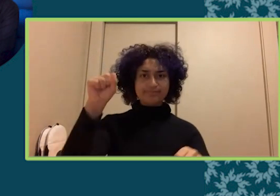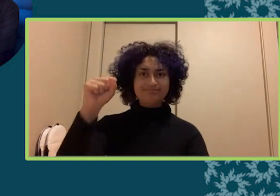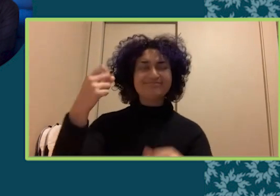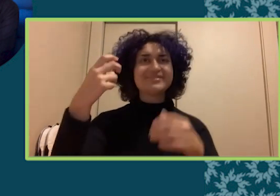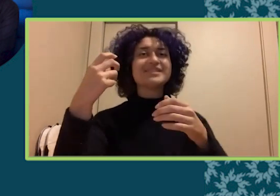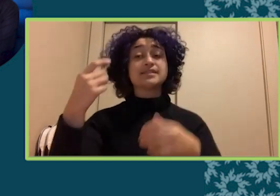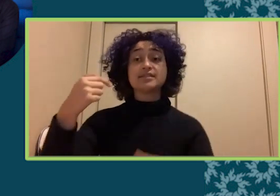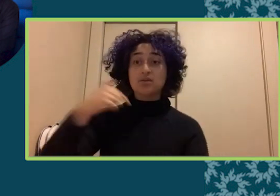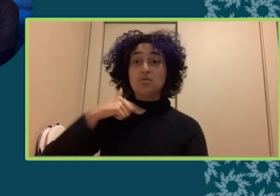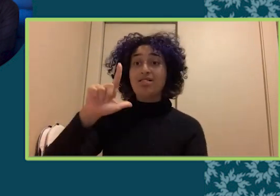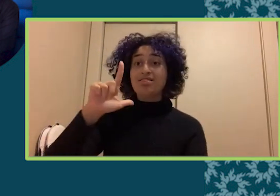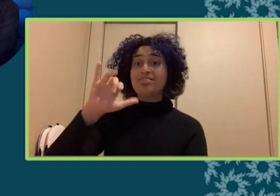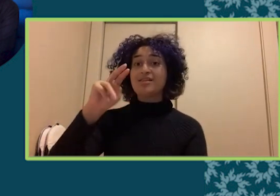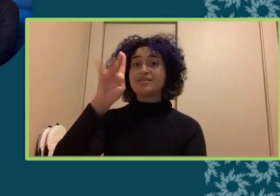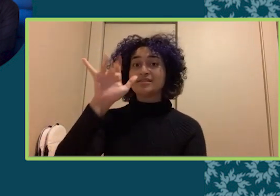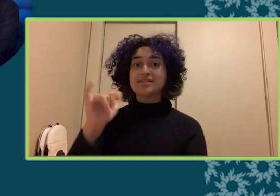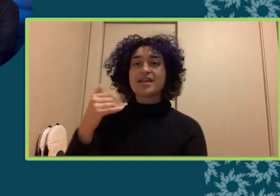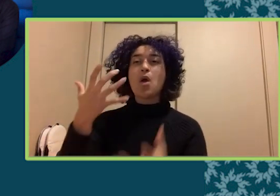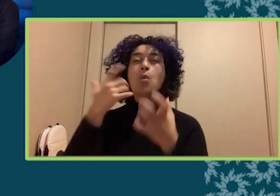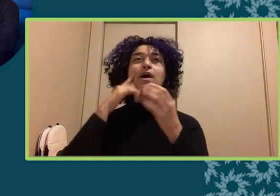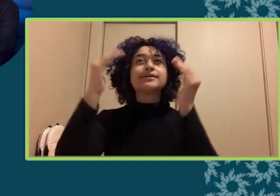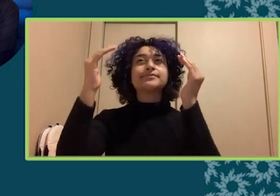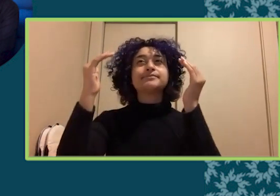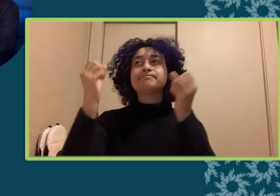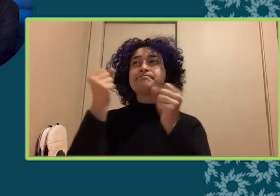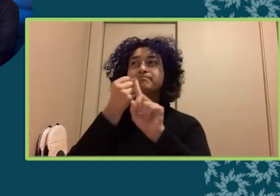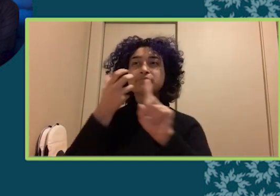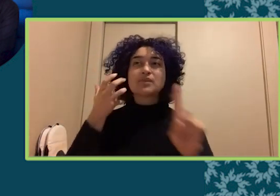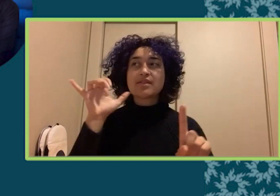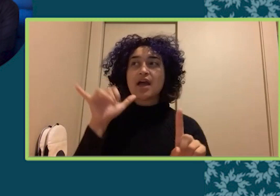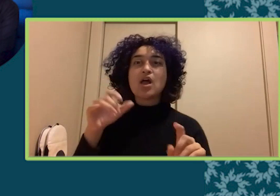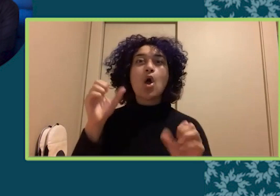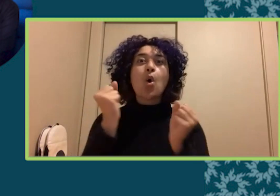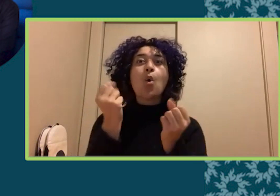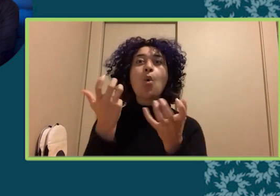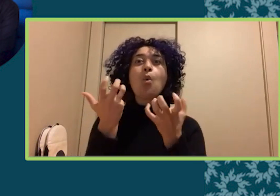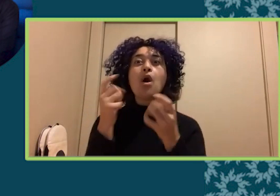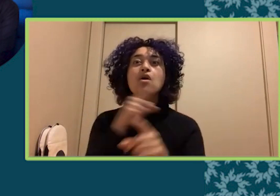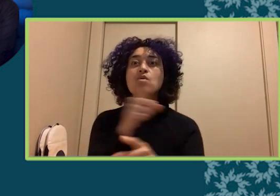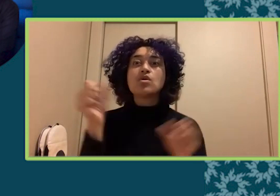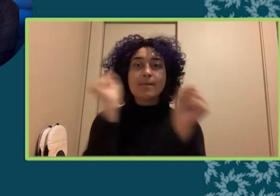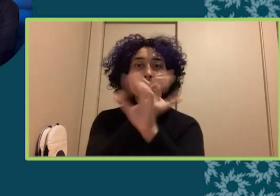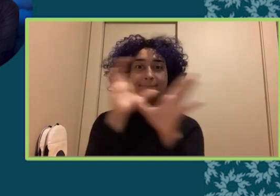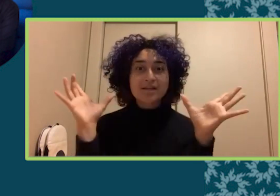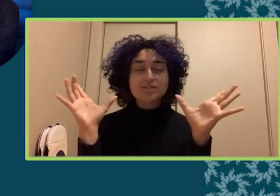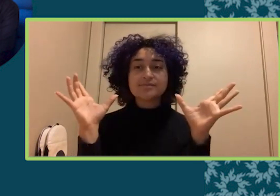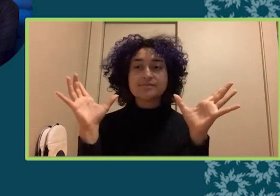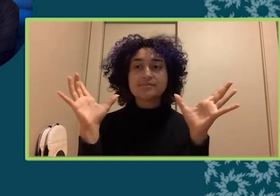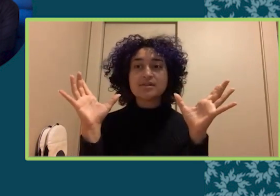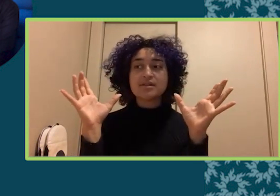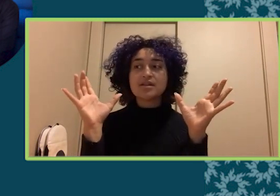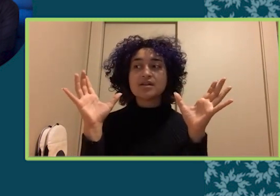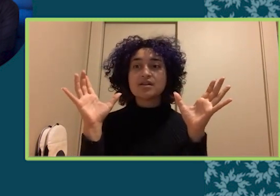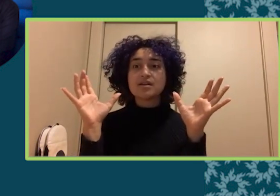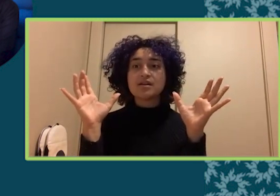just bring that down for a second, I want everybody to imagine when, like, you have really bad sex, but then, and you thought that was the norm, but then you